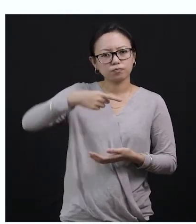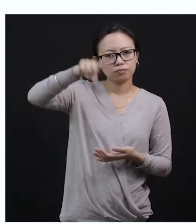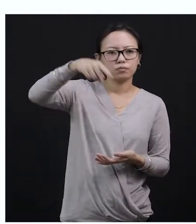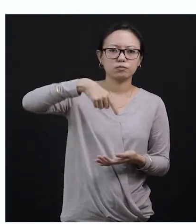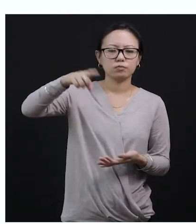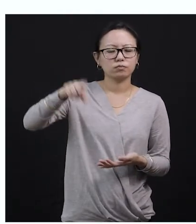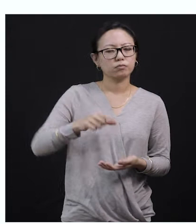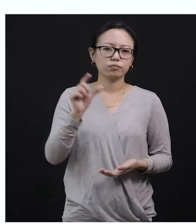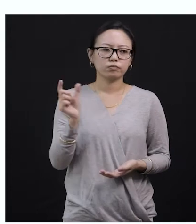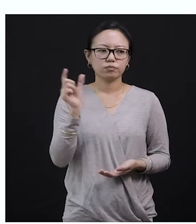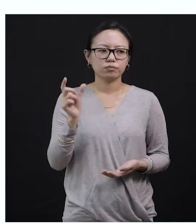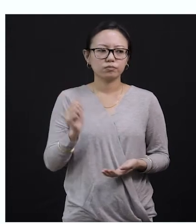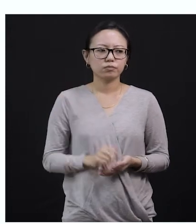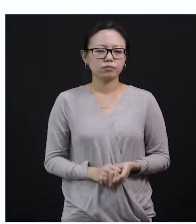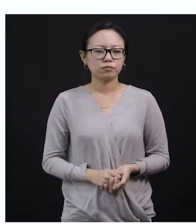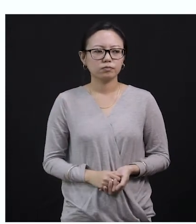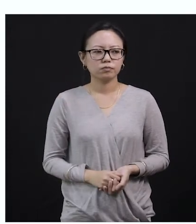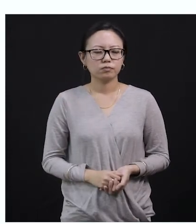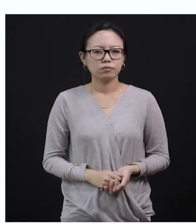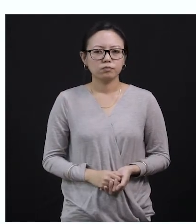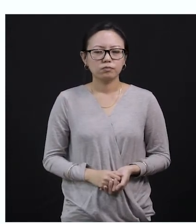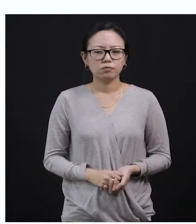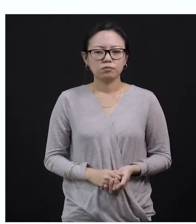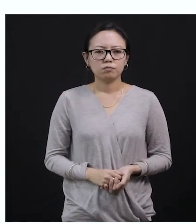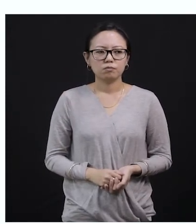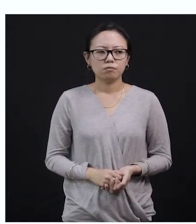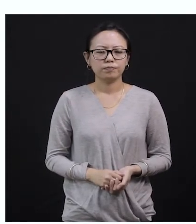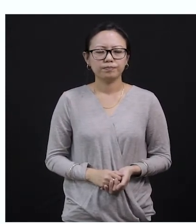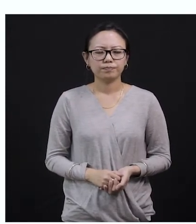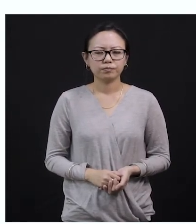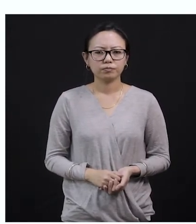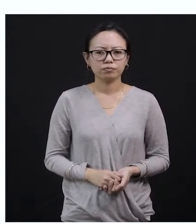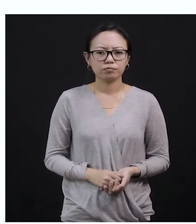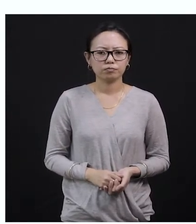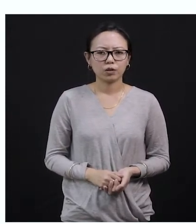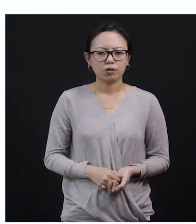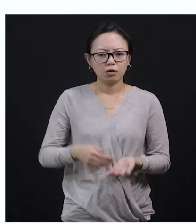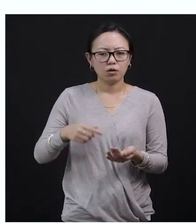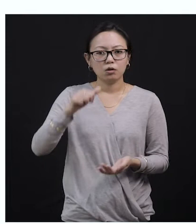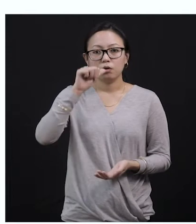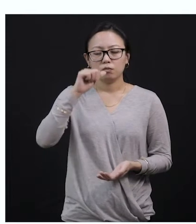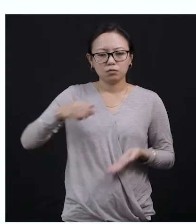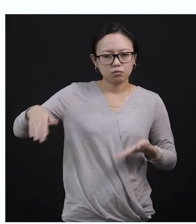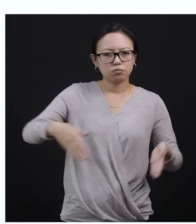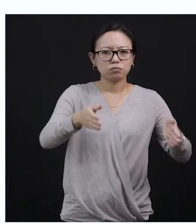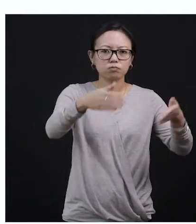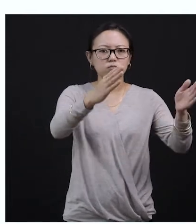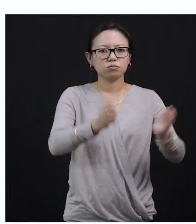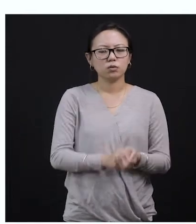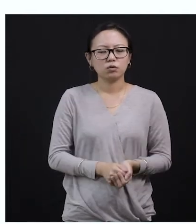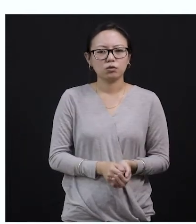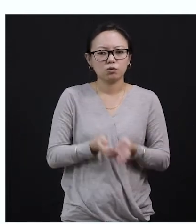used for transportation. So with the help of this transportation, they were able to connect with the